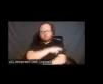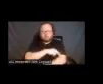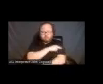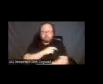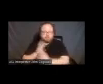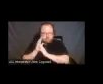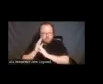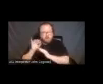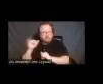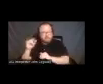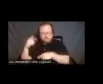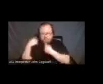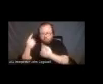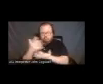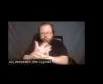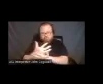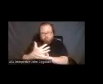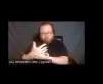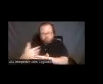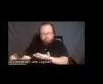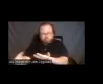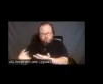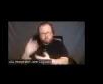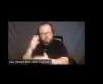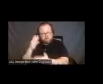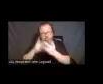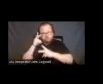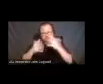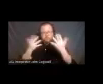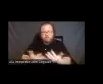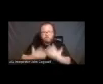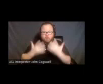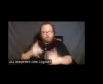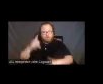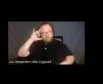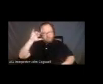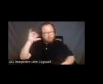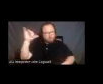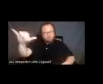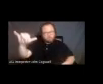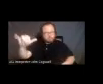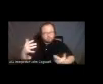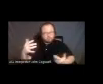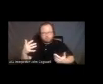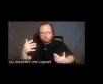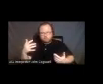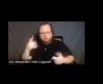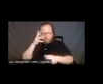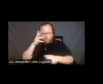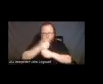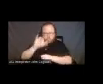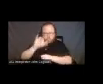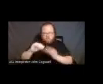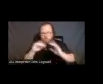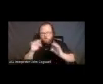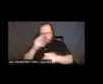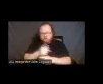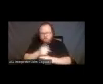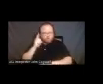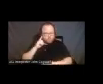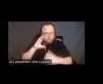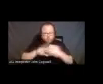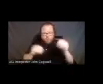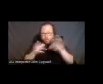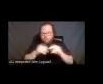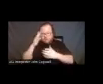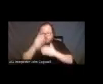have diminished, which leaves some people waiting for long times to get that level of care if they need it. So you may have heard stories about people waiting